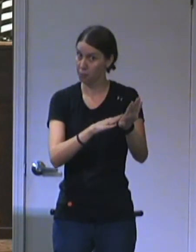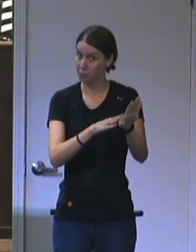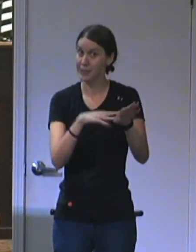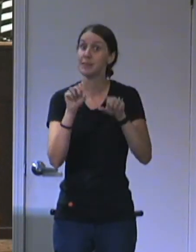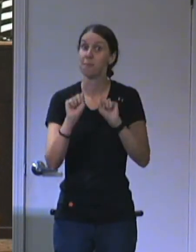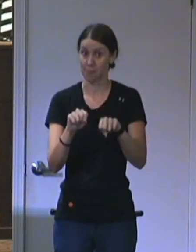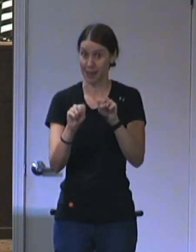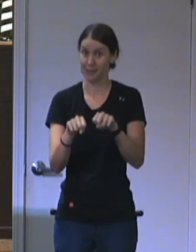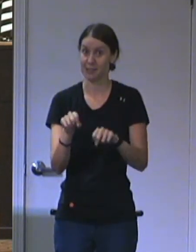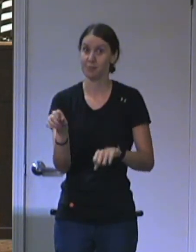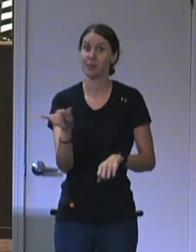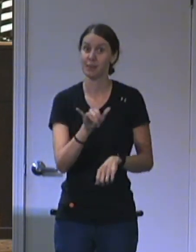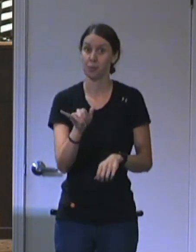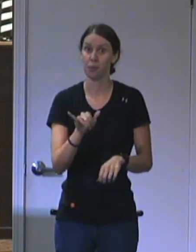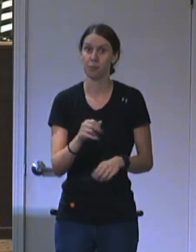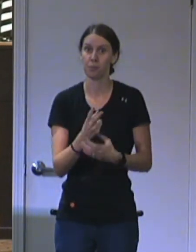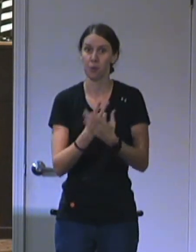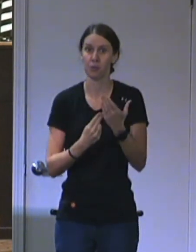both, all right?